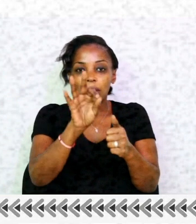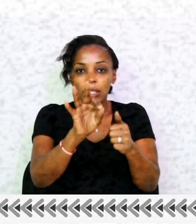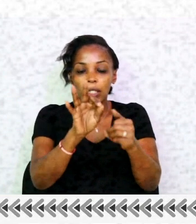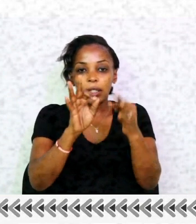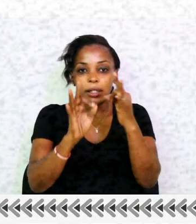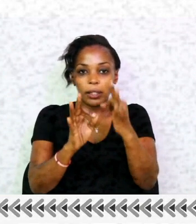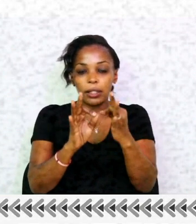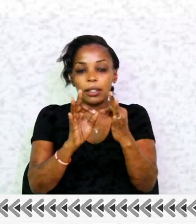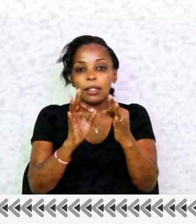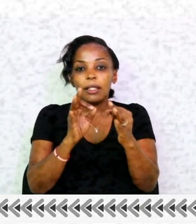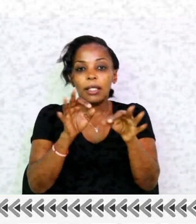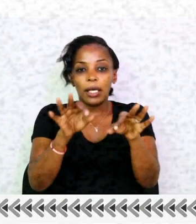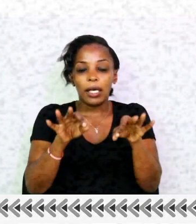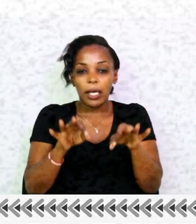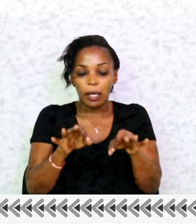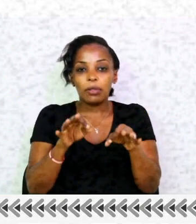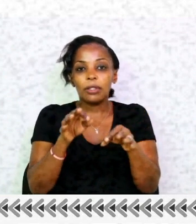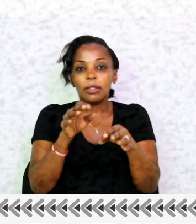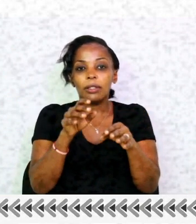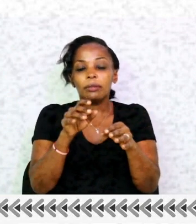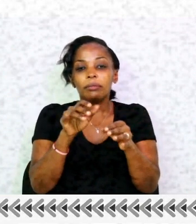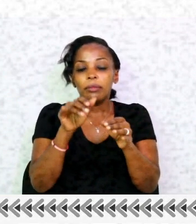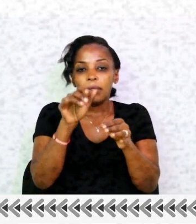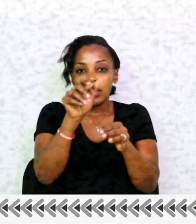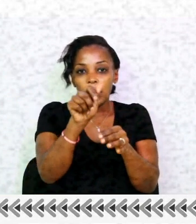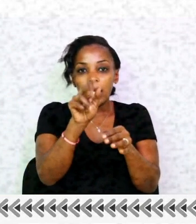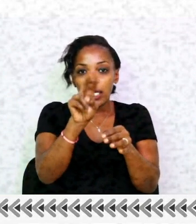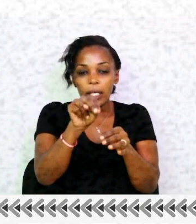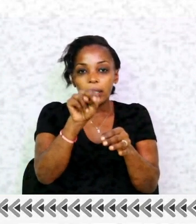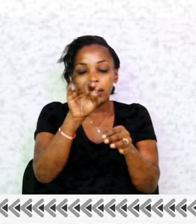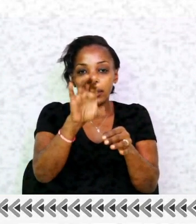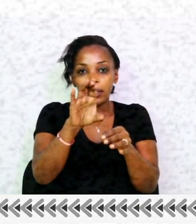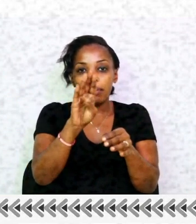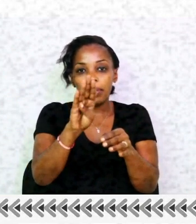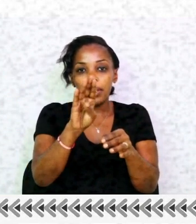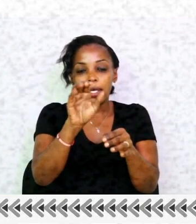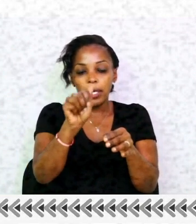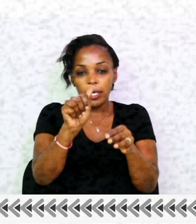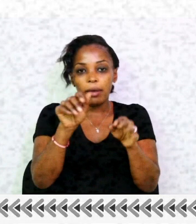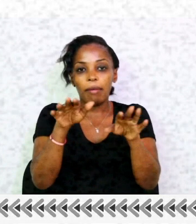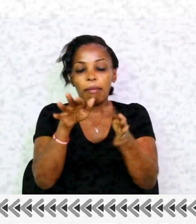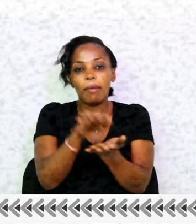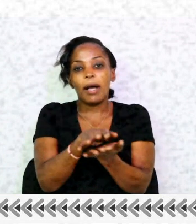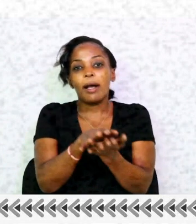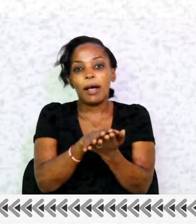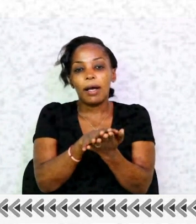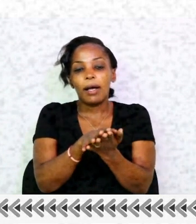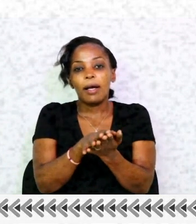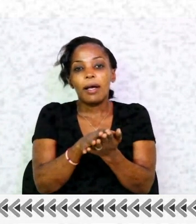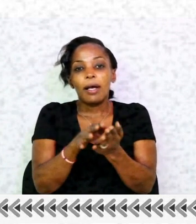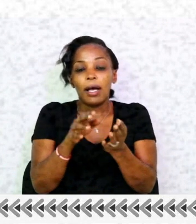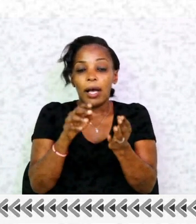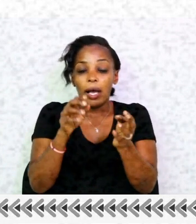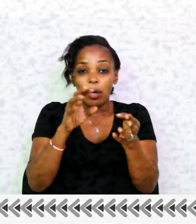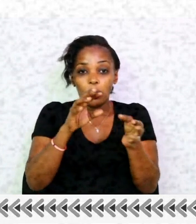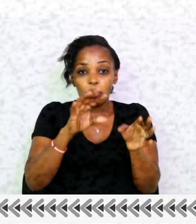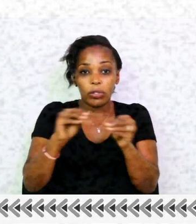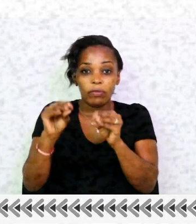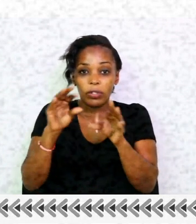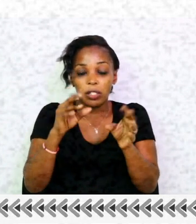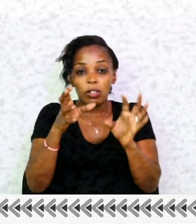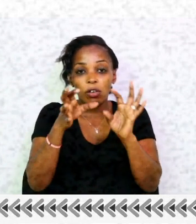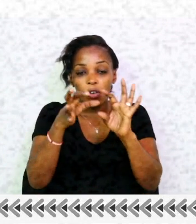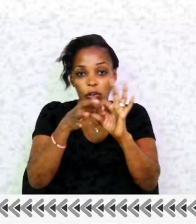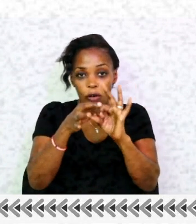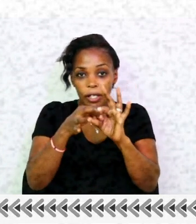100,092.33. And our account is domiciled at NCBA Bank. Our SWIFT code is on your screen. And our